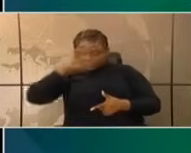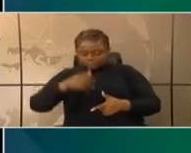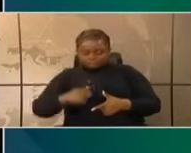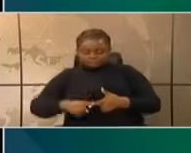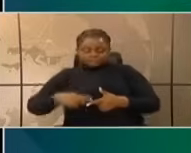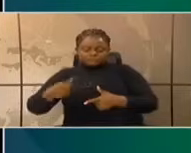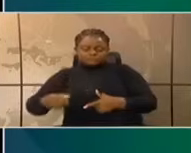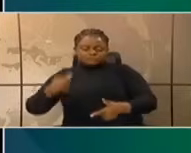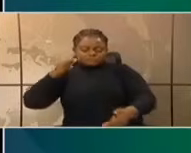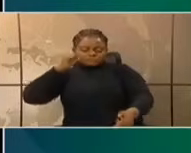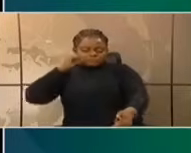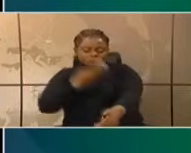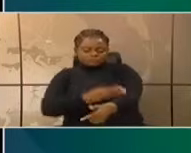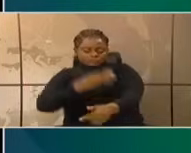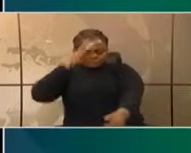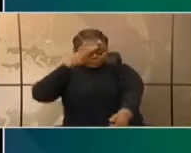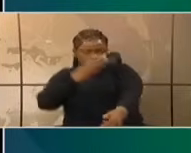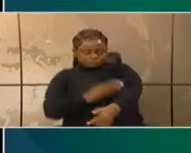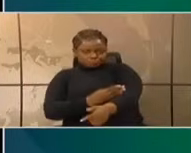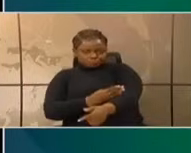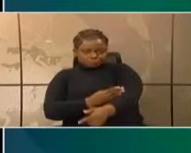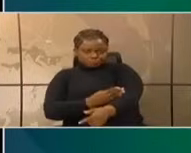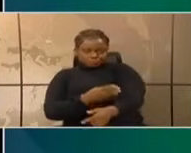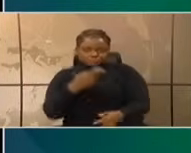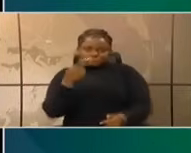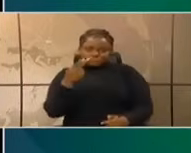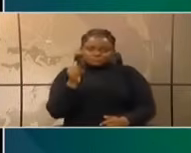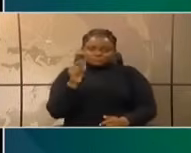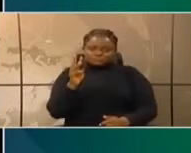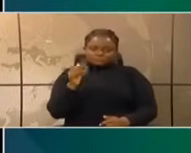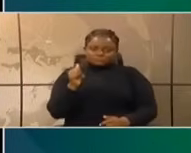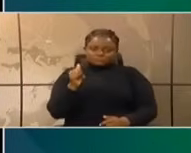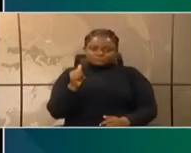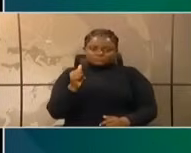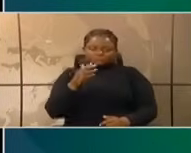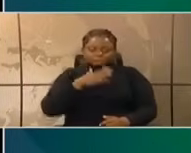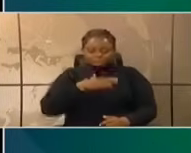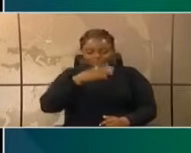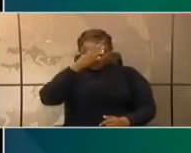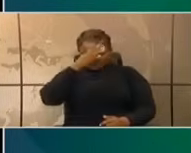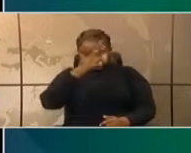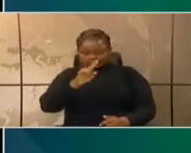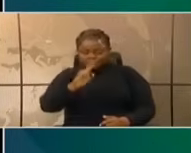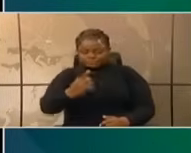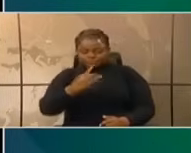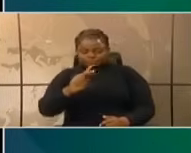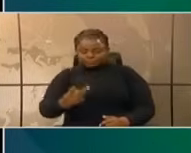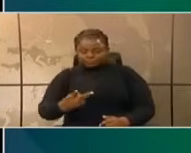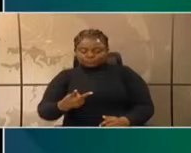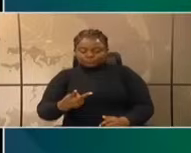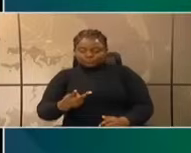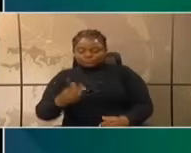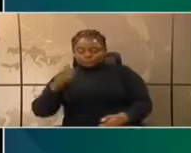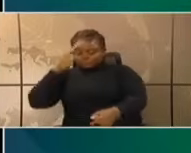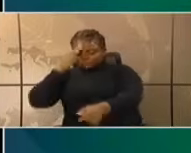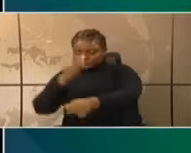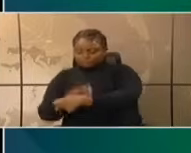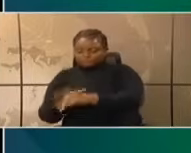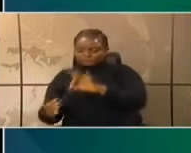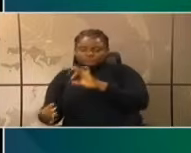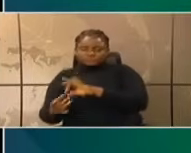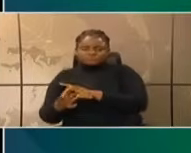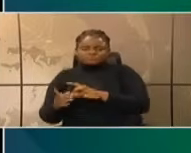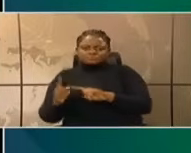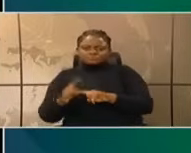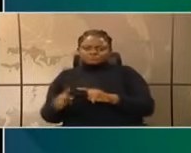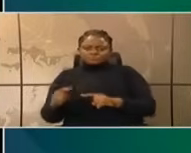Eba, and teacher say, how are Kumsi Kunu or M papa? So, wouldn't mommy catch that one? Me, I am more connected, but